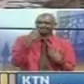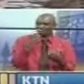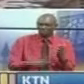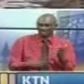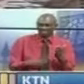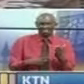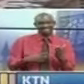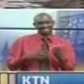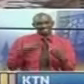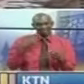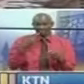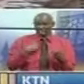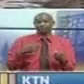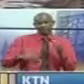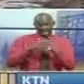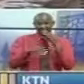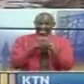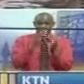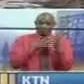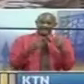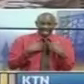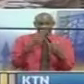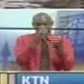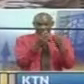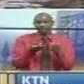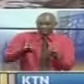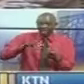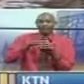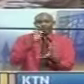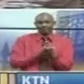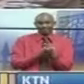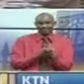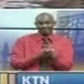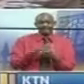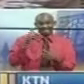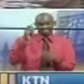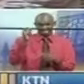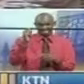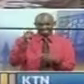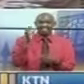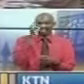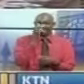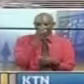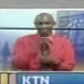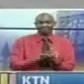years toiling, trying to supplement the little they get as pension. Carol Dead for KTN in Nyeri.